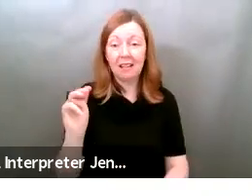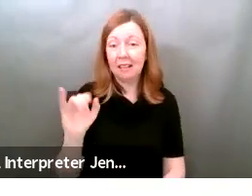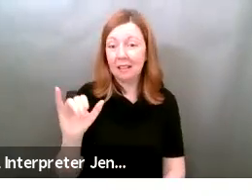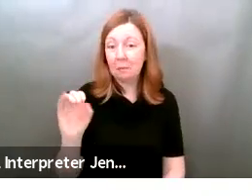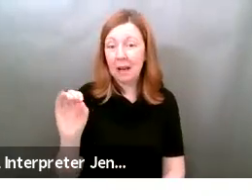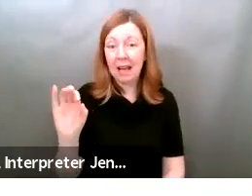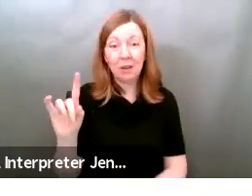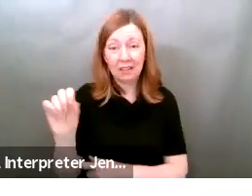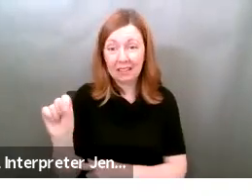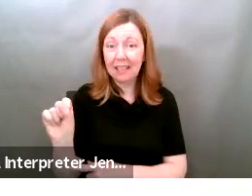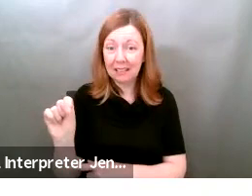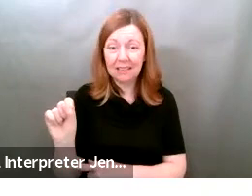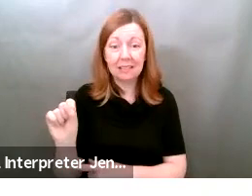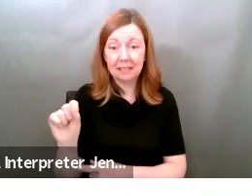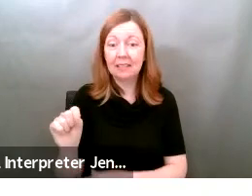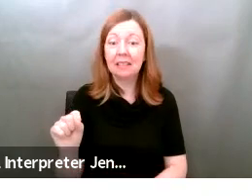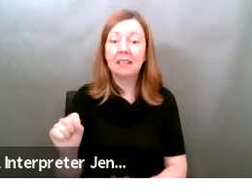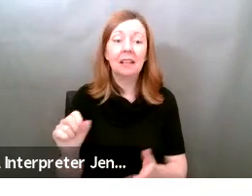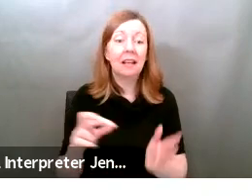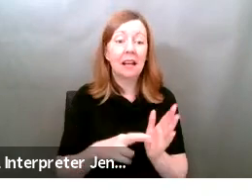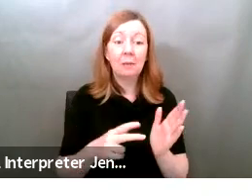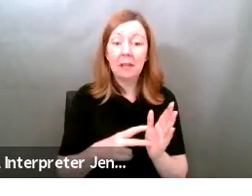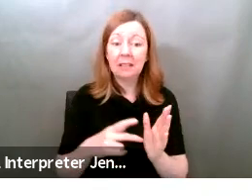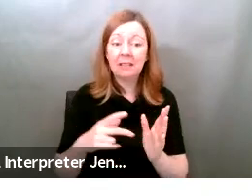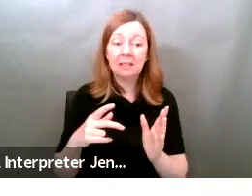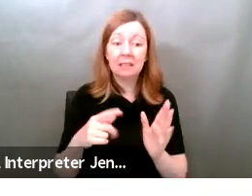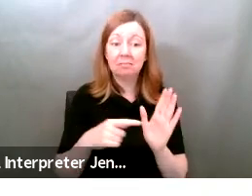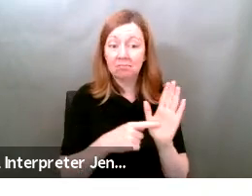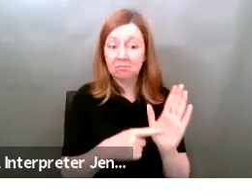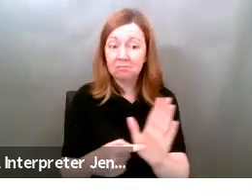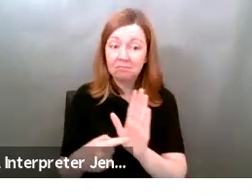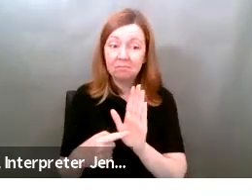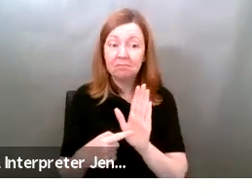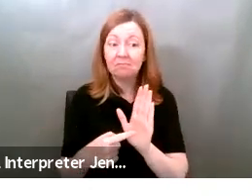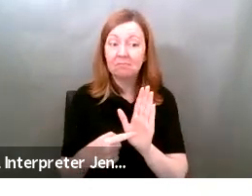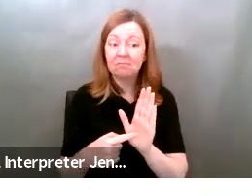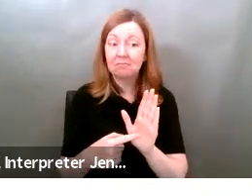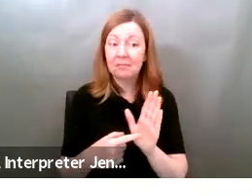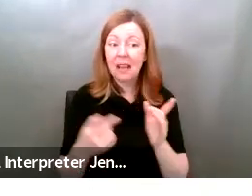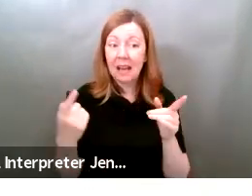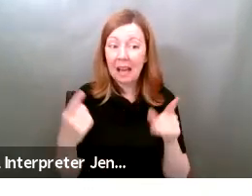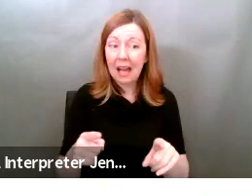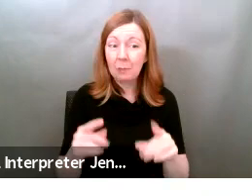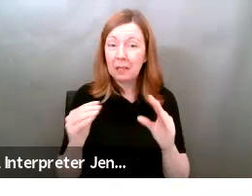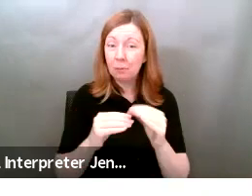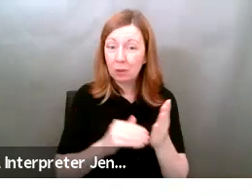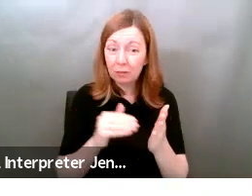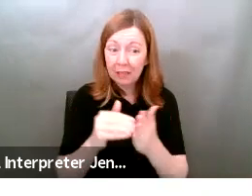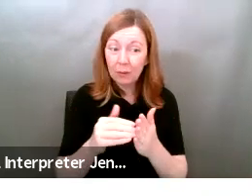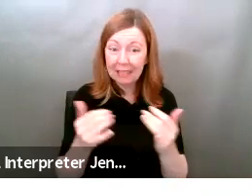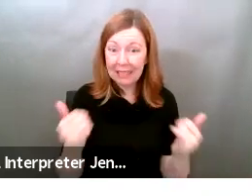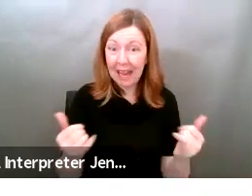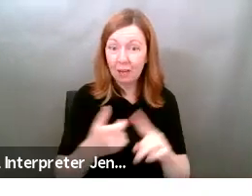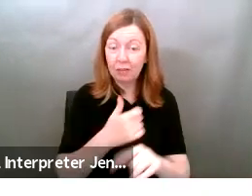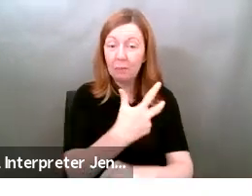people have this illness, and there's not a signal at this point that it's happening more frequently. It's a